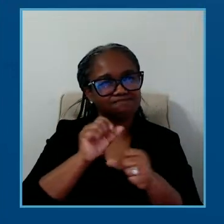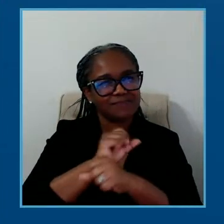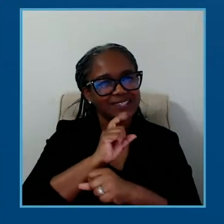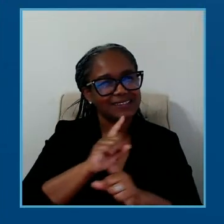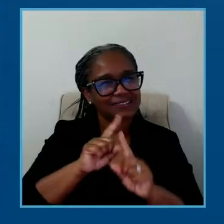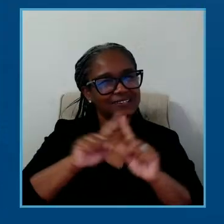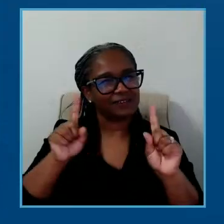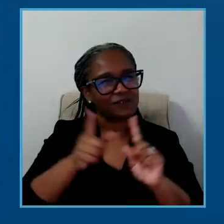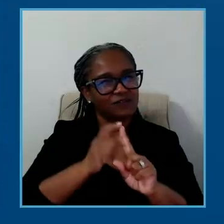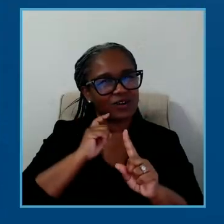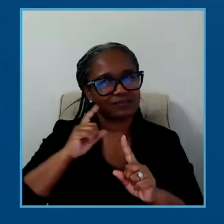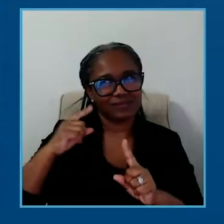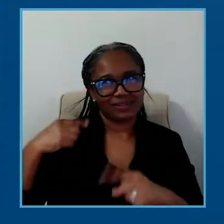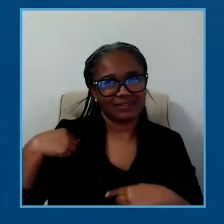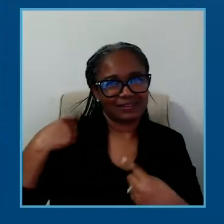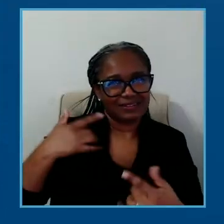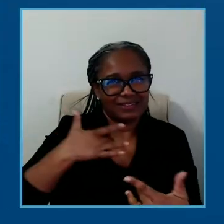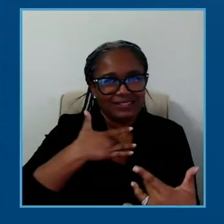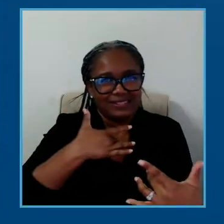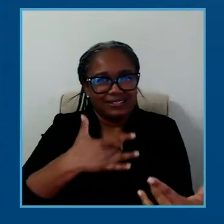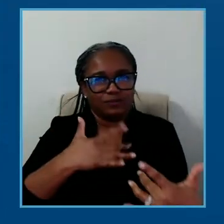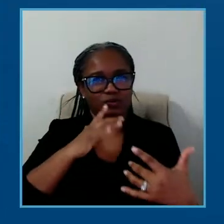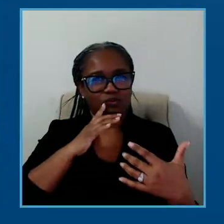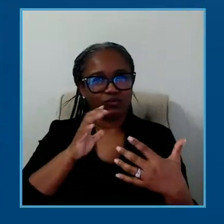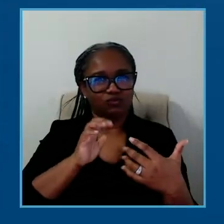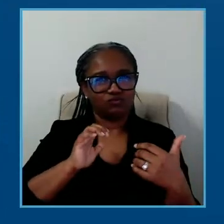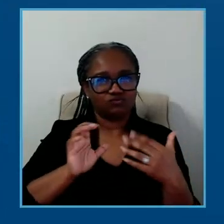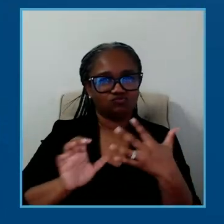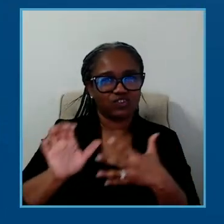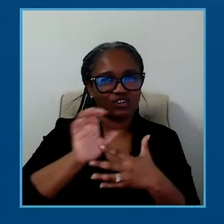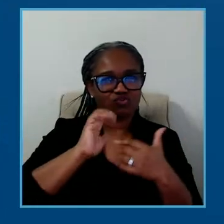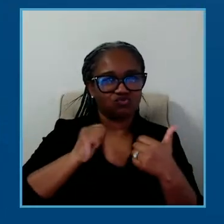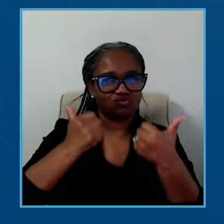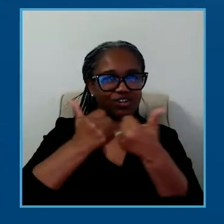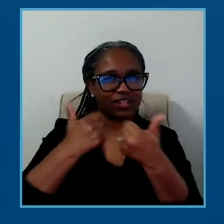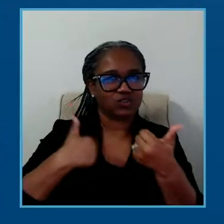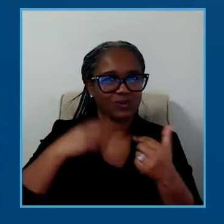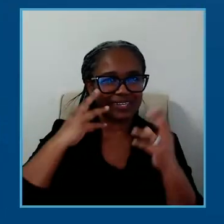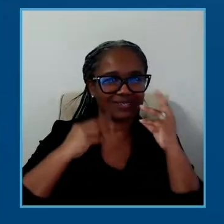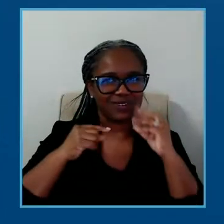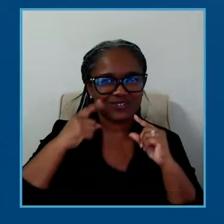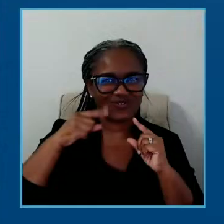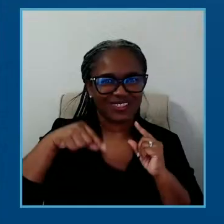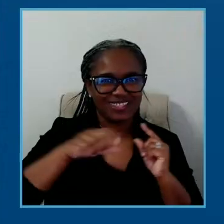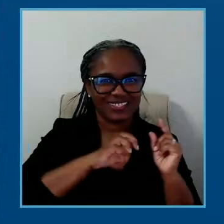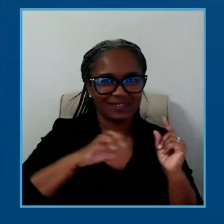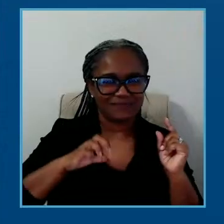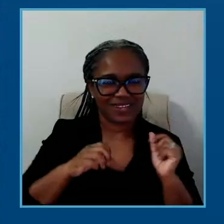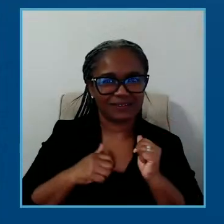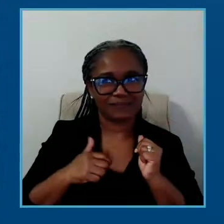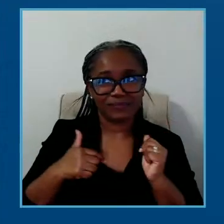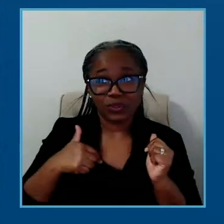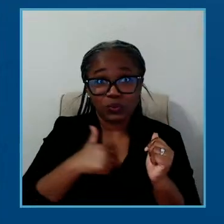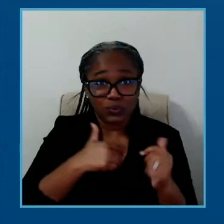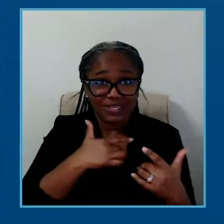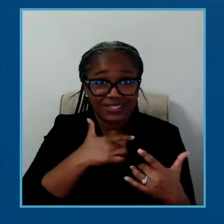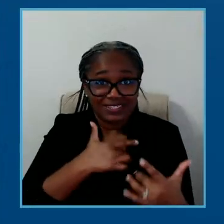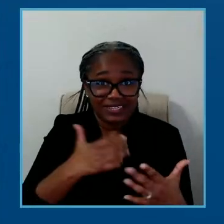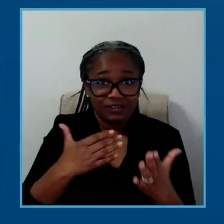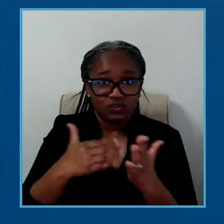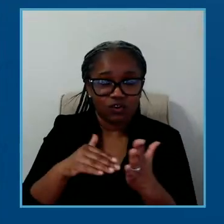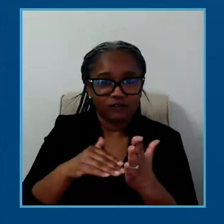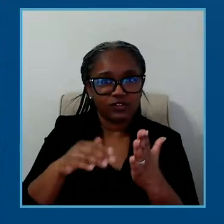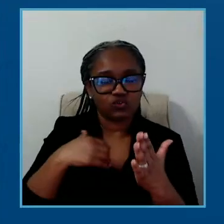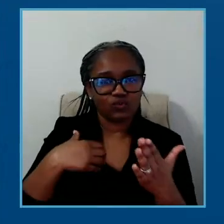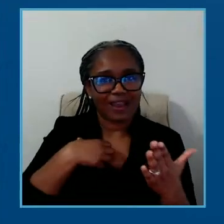credentials challenges that come before this committee. Where usually the respondent to a credentials committee challenge